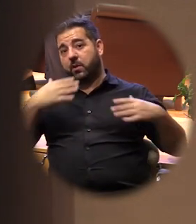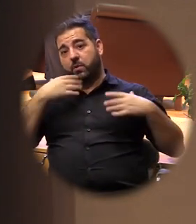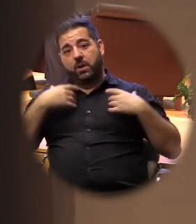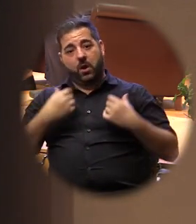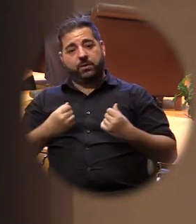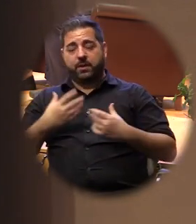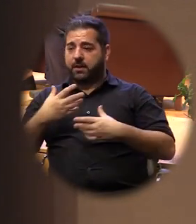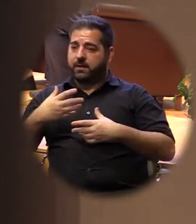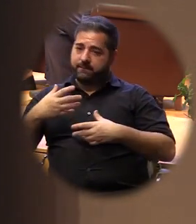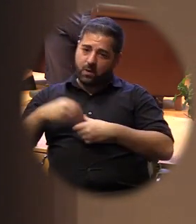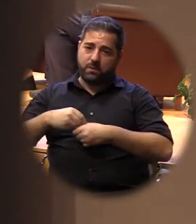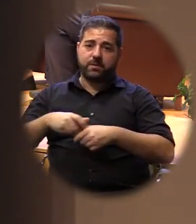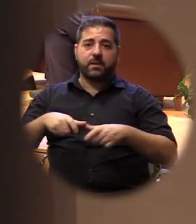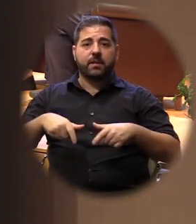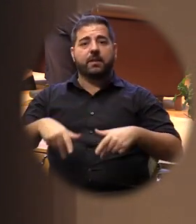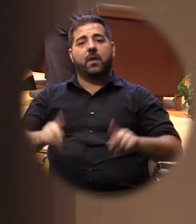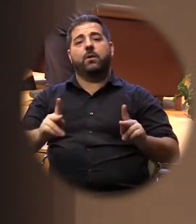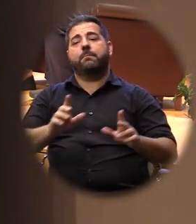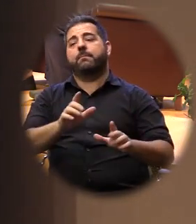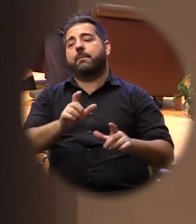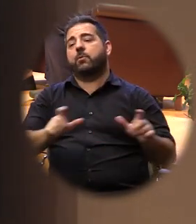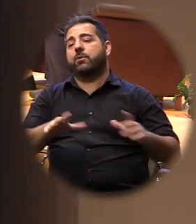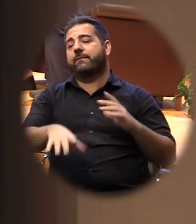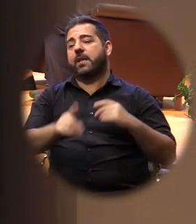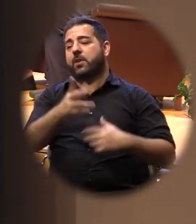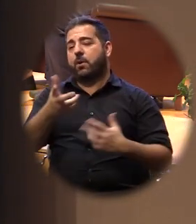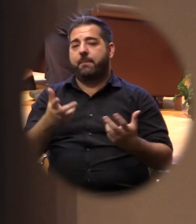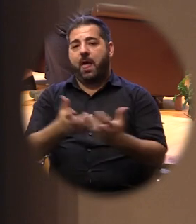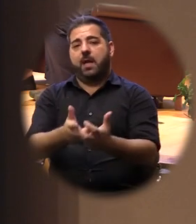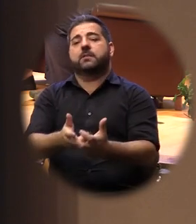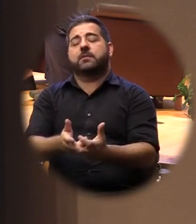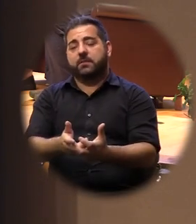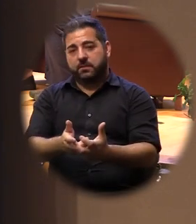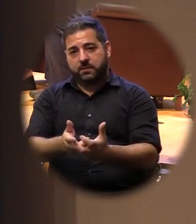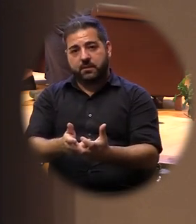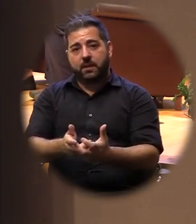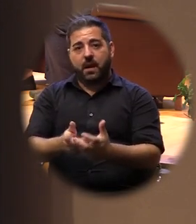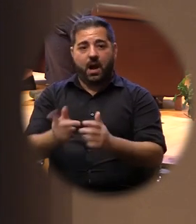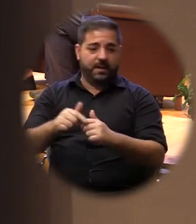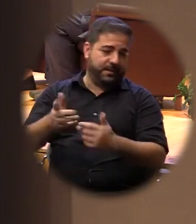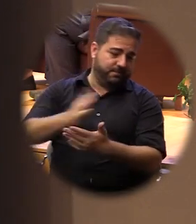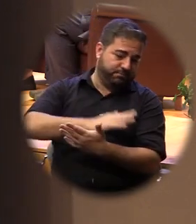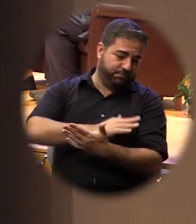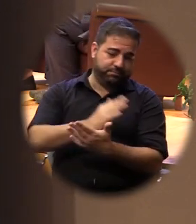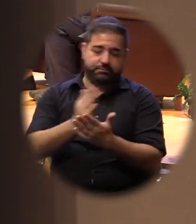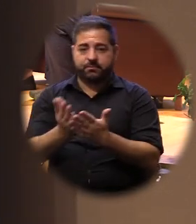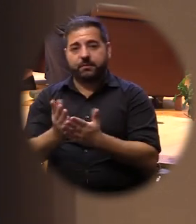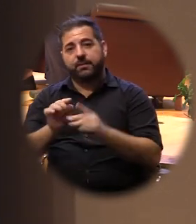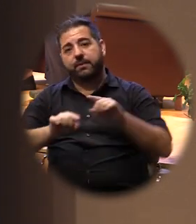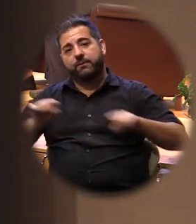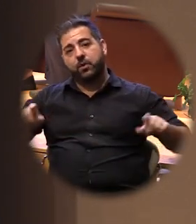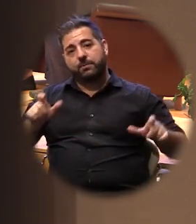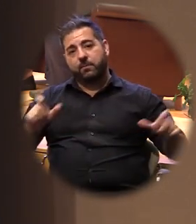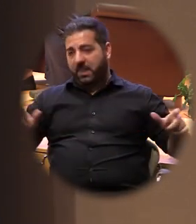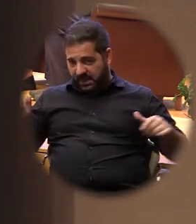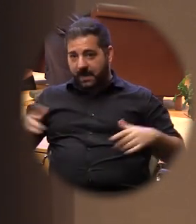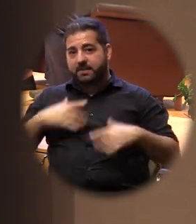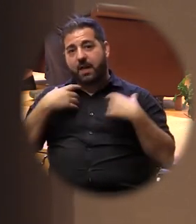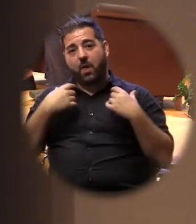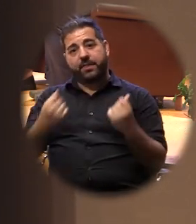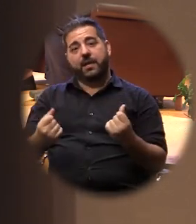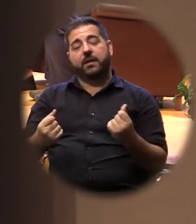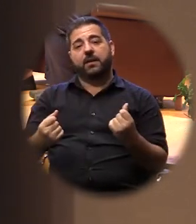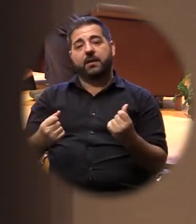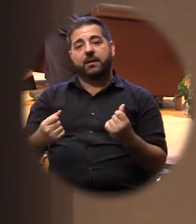involves letting people find their place among a whole spectrum of diverse people is the healthy thing to do.